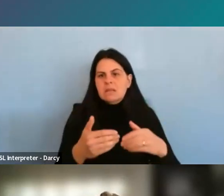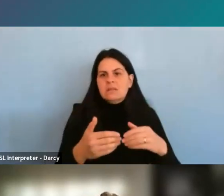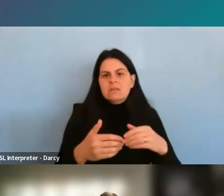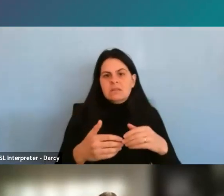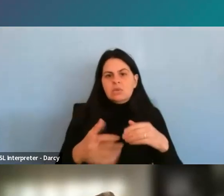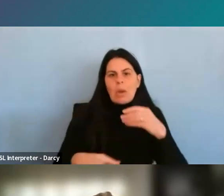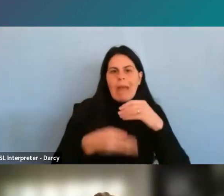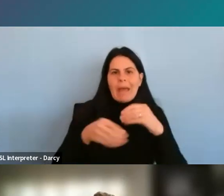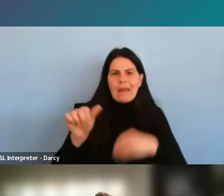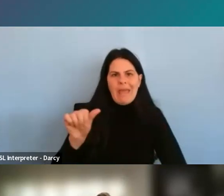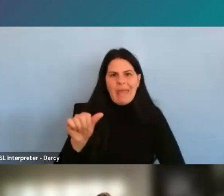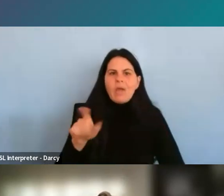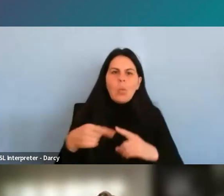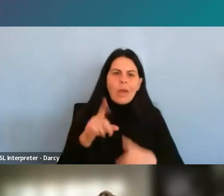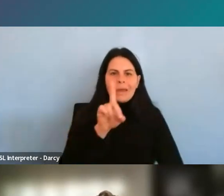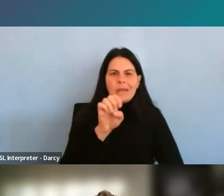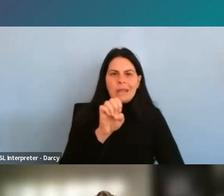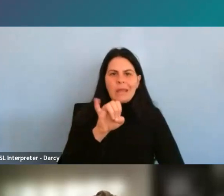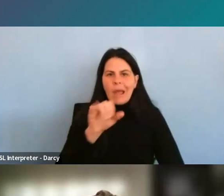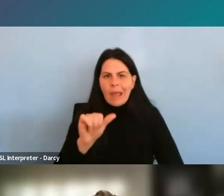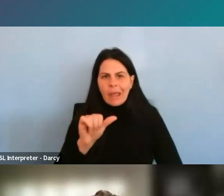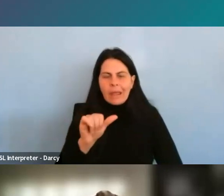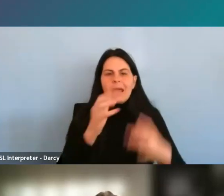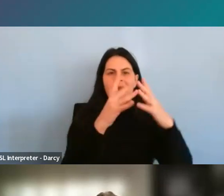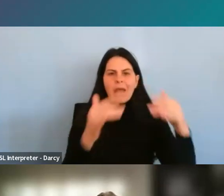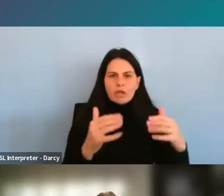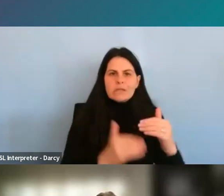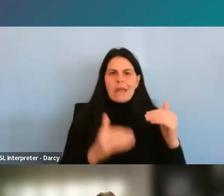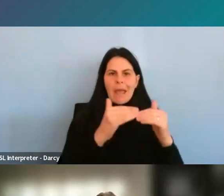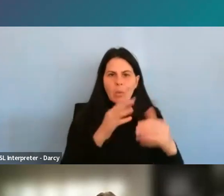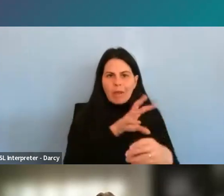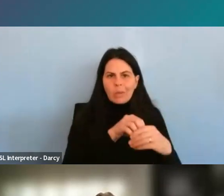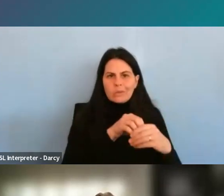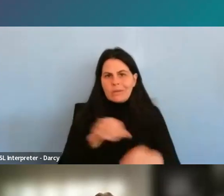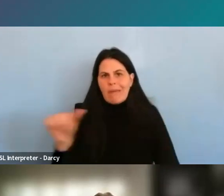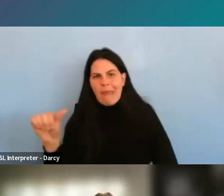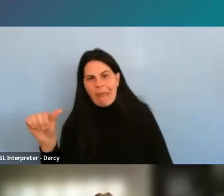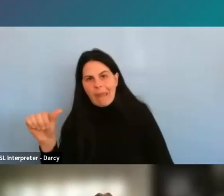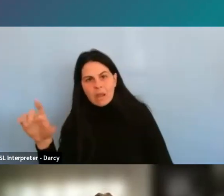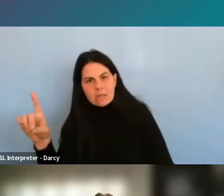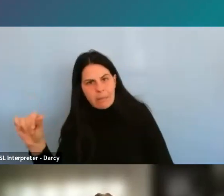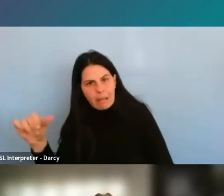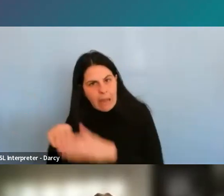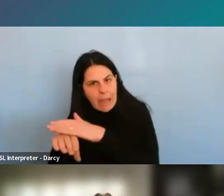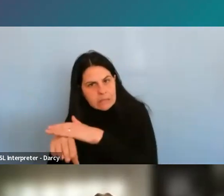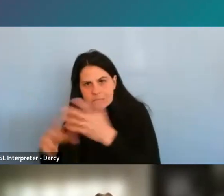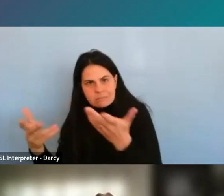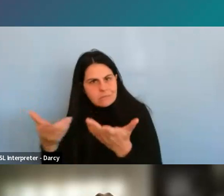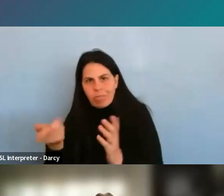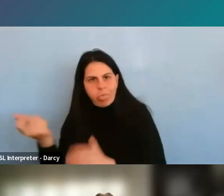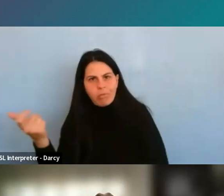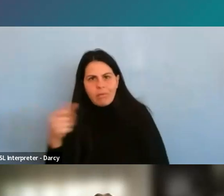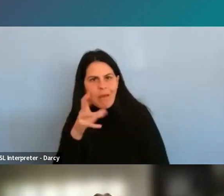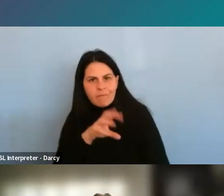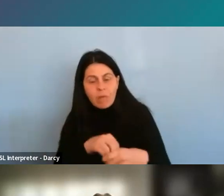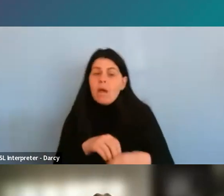talk about this diversity, equity, and inclusion. Often disability is not a part of that, and disability in itself is